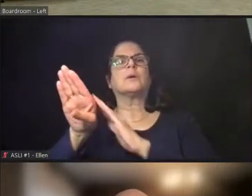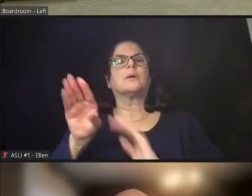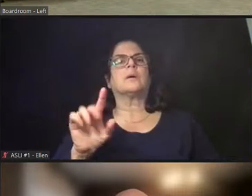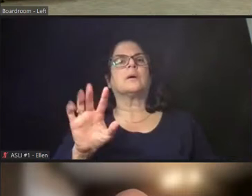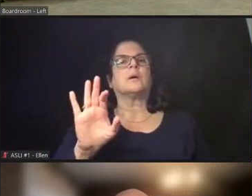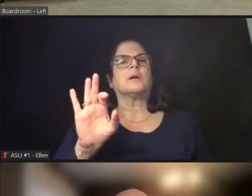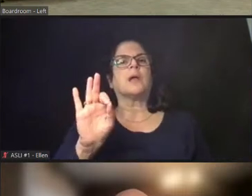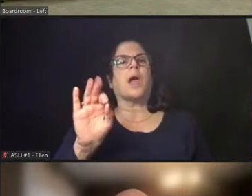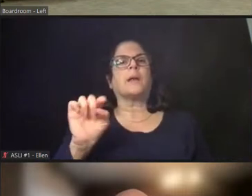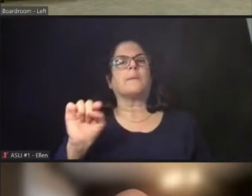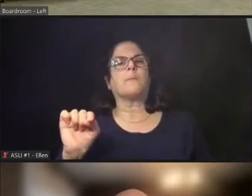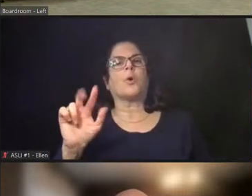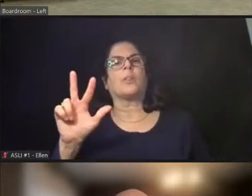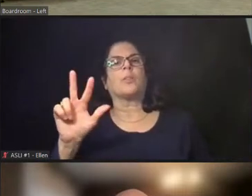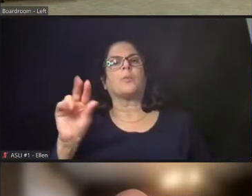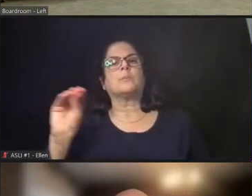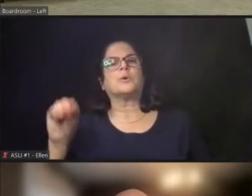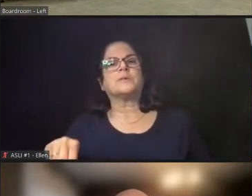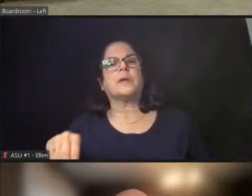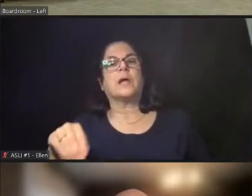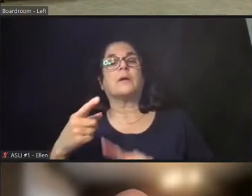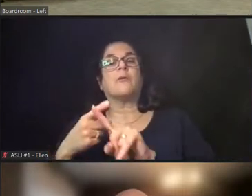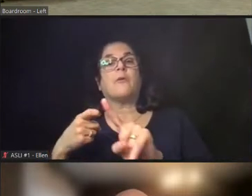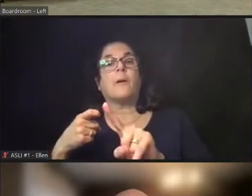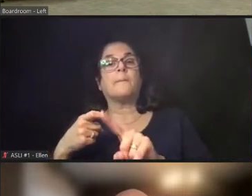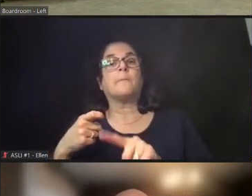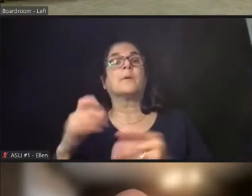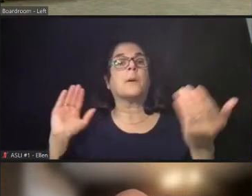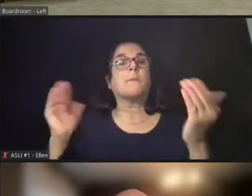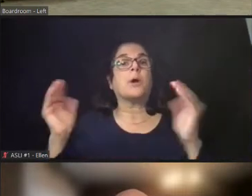9.3% from 2022 levels.